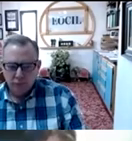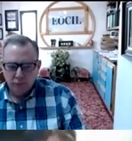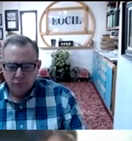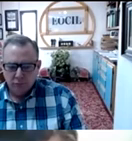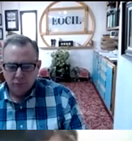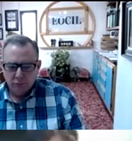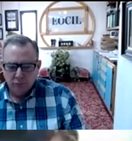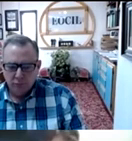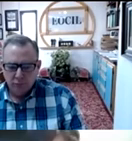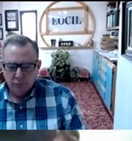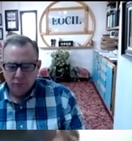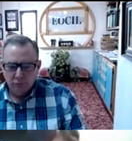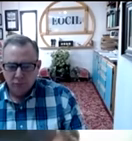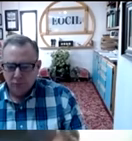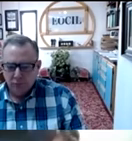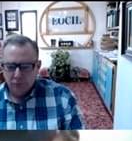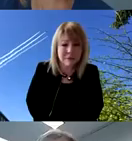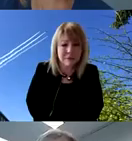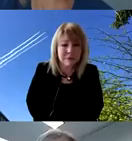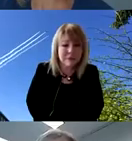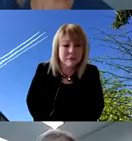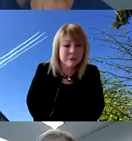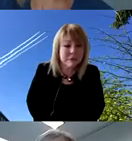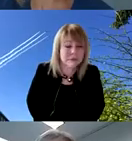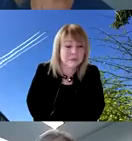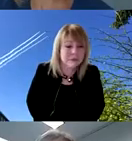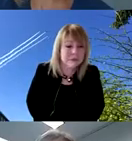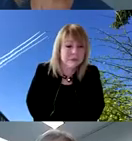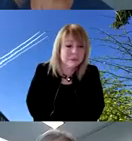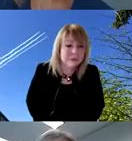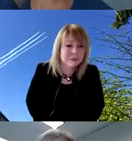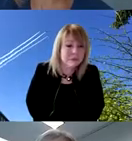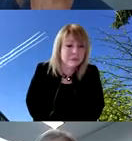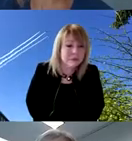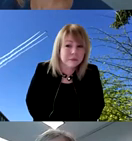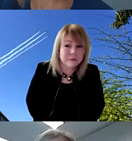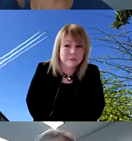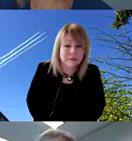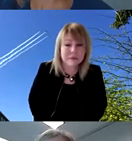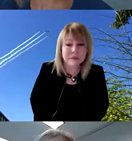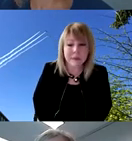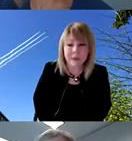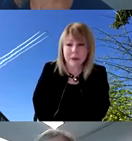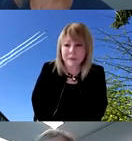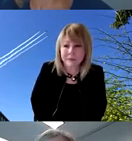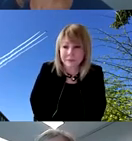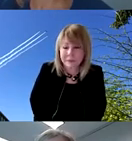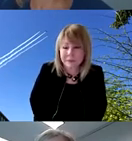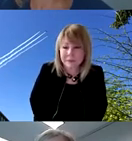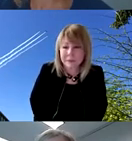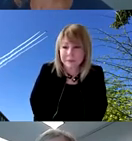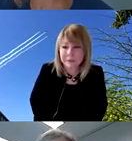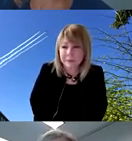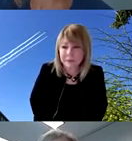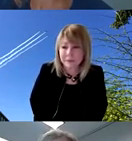our background. And again, this is OHA's acknowledgement and commitment to you all and to this work